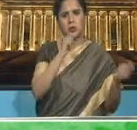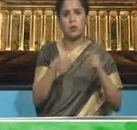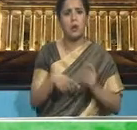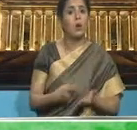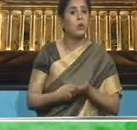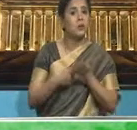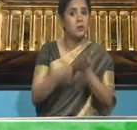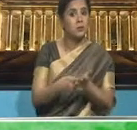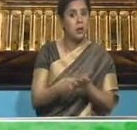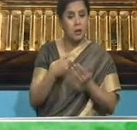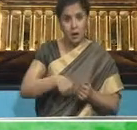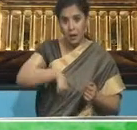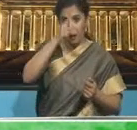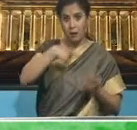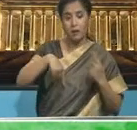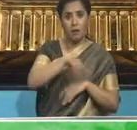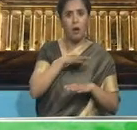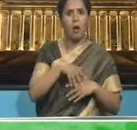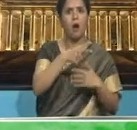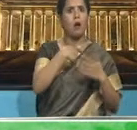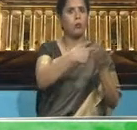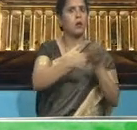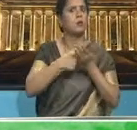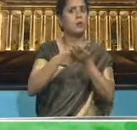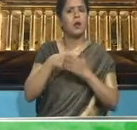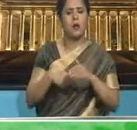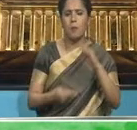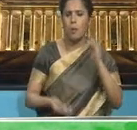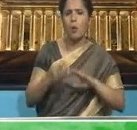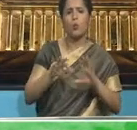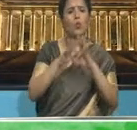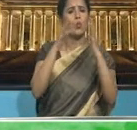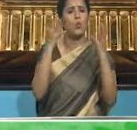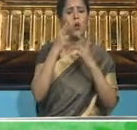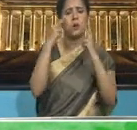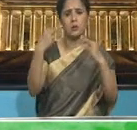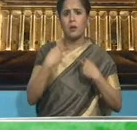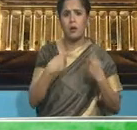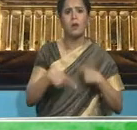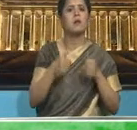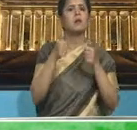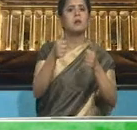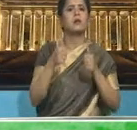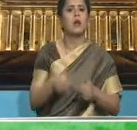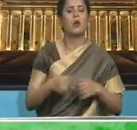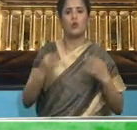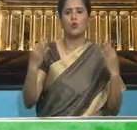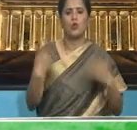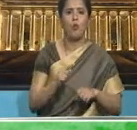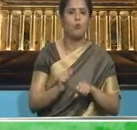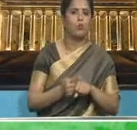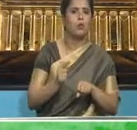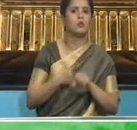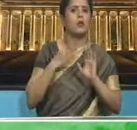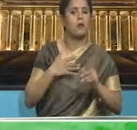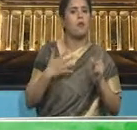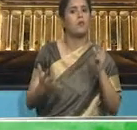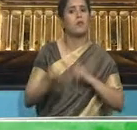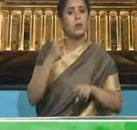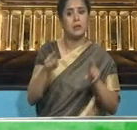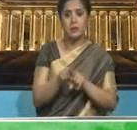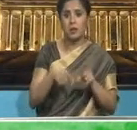respect that India has earned on the world stage has resulted in new opportunities as well